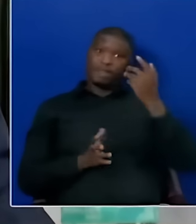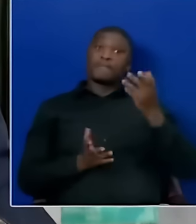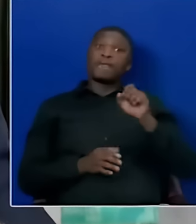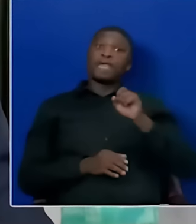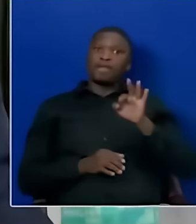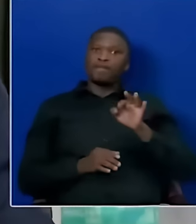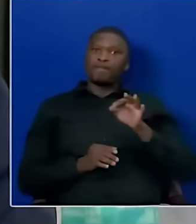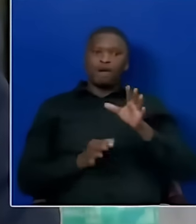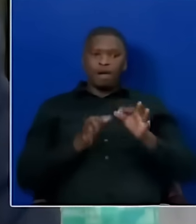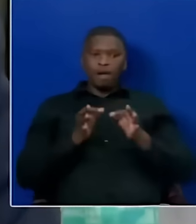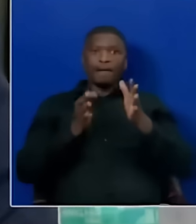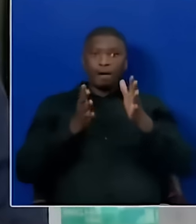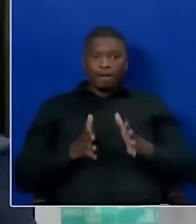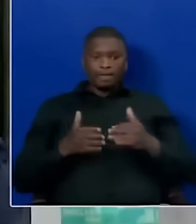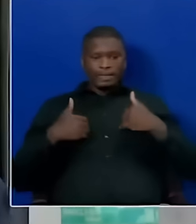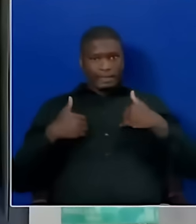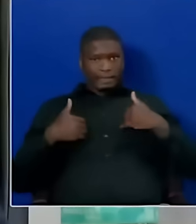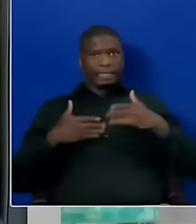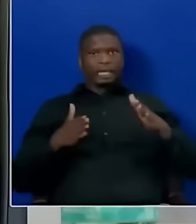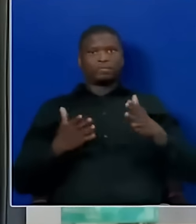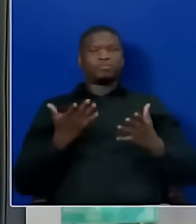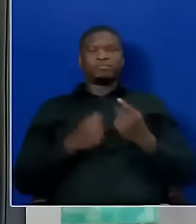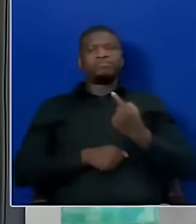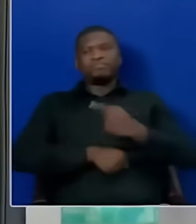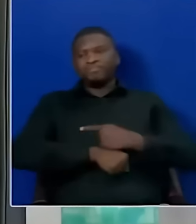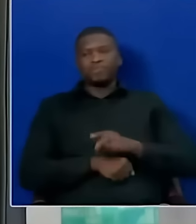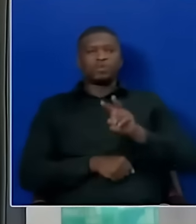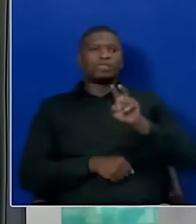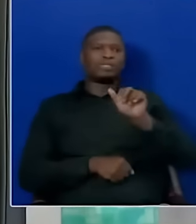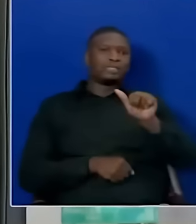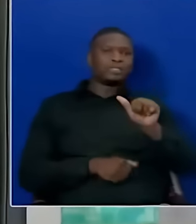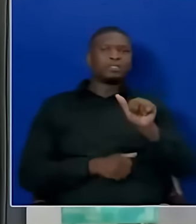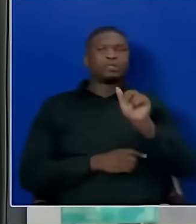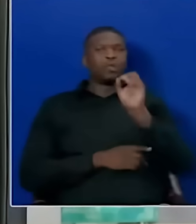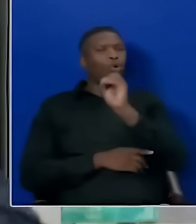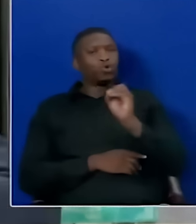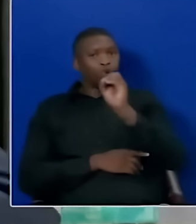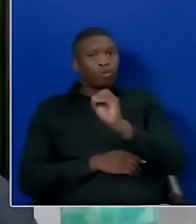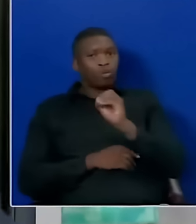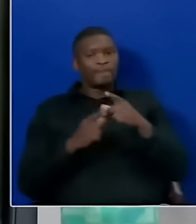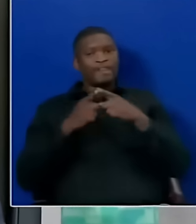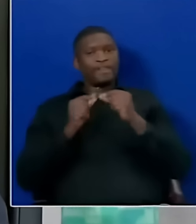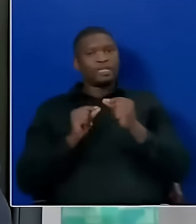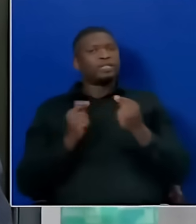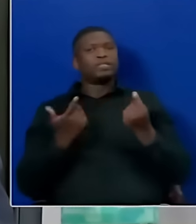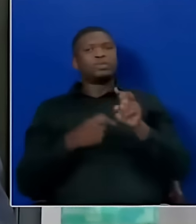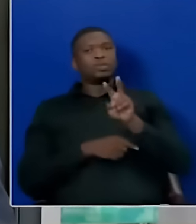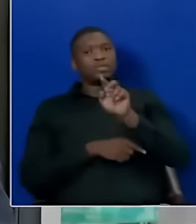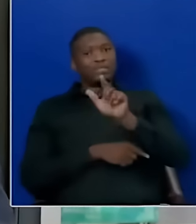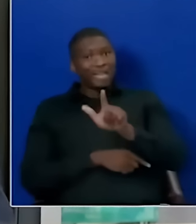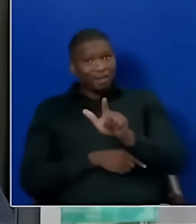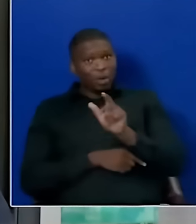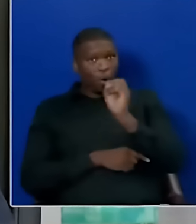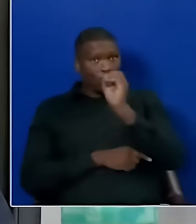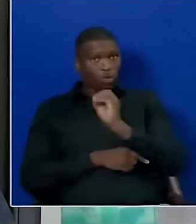the 26th of October and finish the case on the 27th of October, they happen to